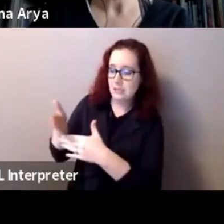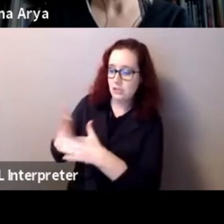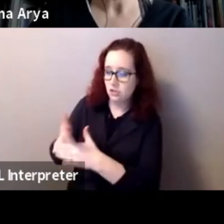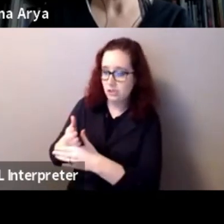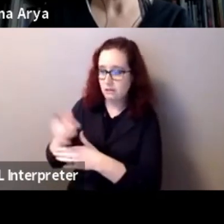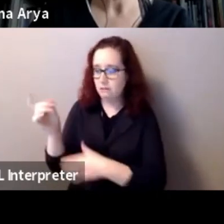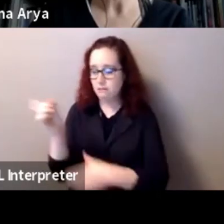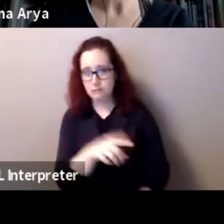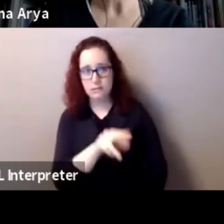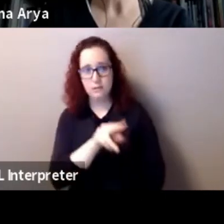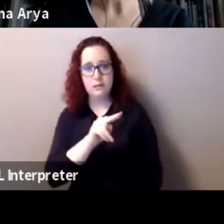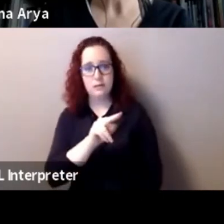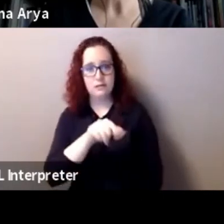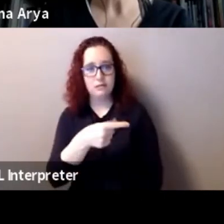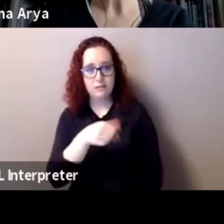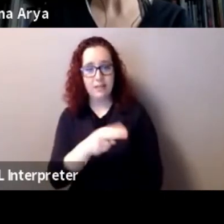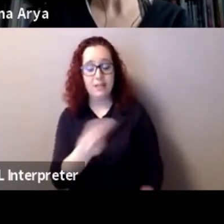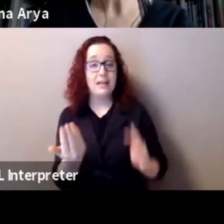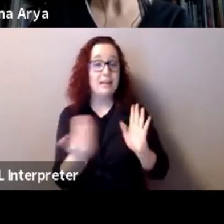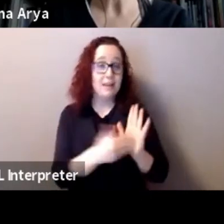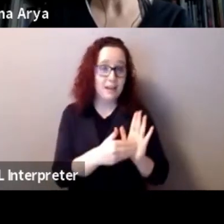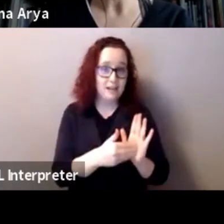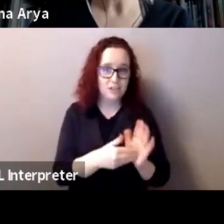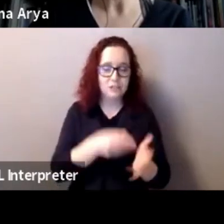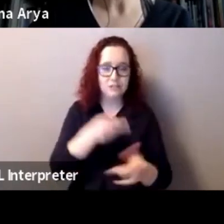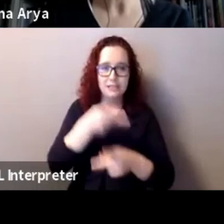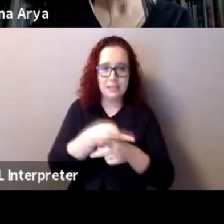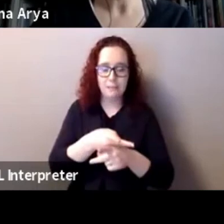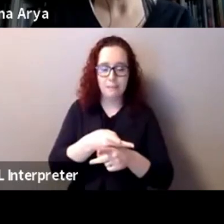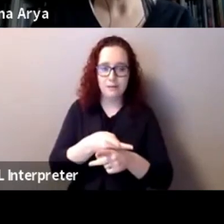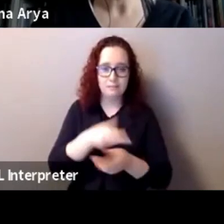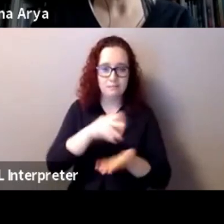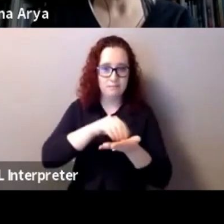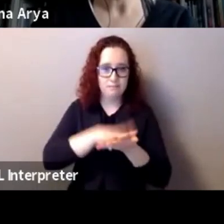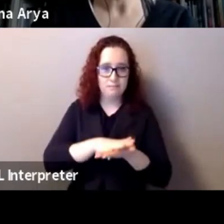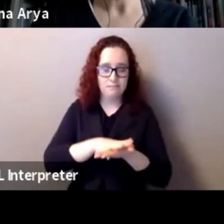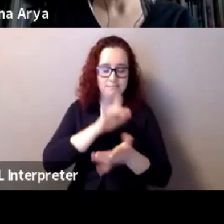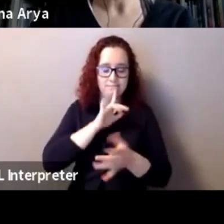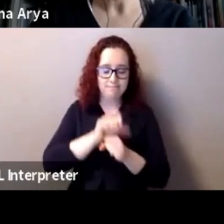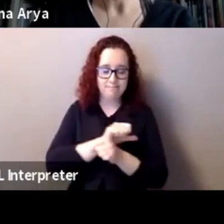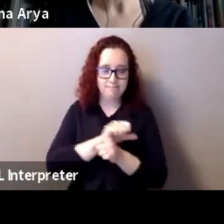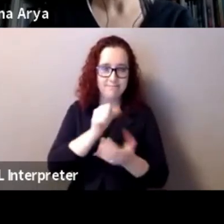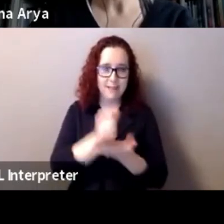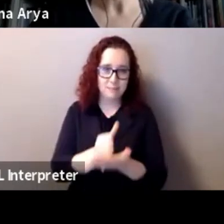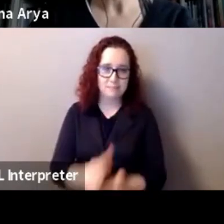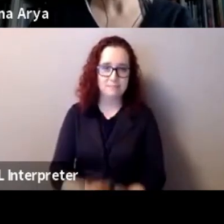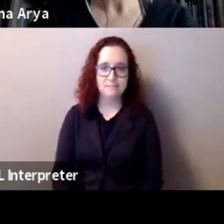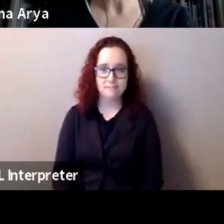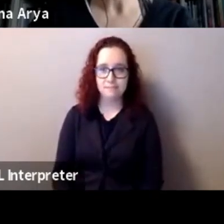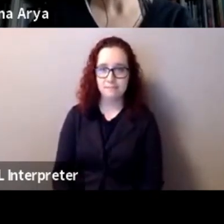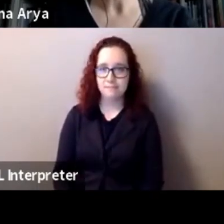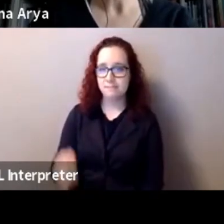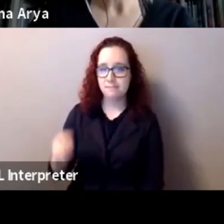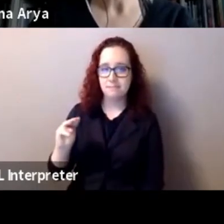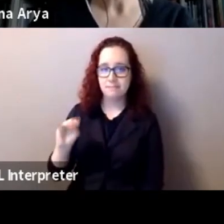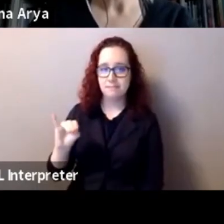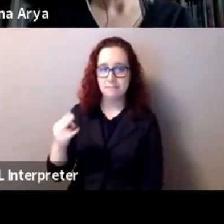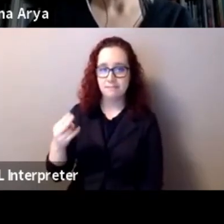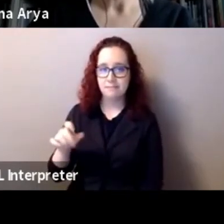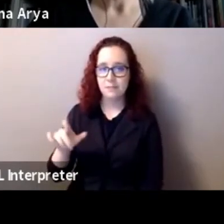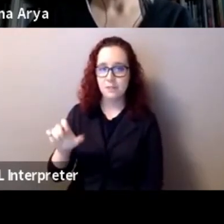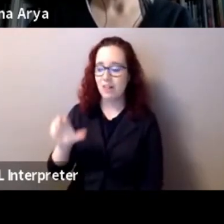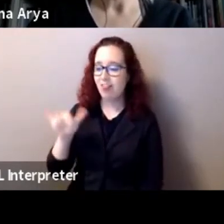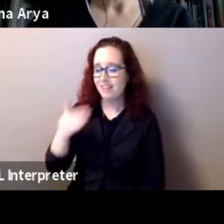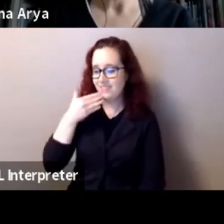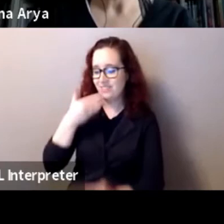Nathan again for all of this information. Just having it on the back end is really helpful. Yeah, that's awesome advice. Thanks so